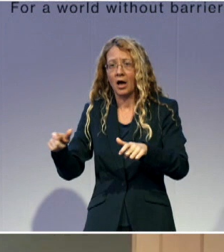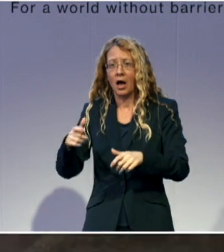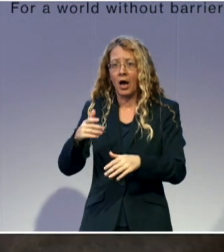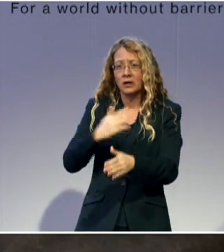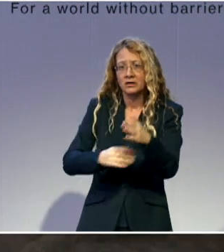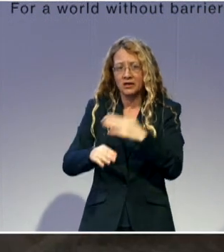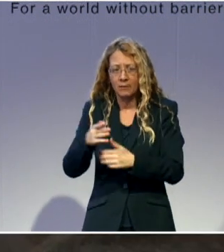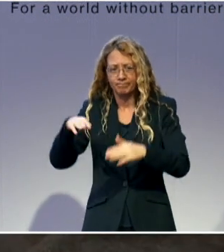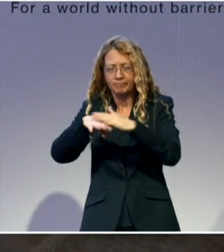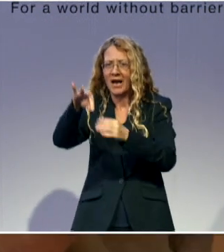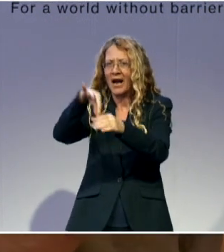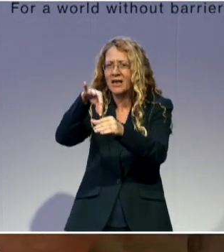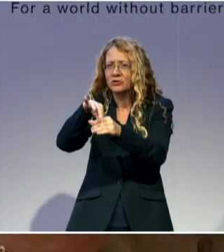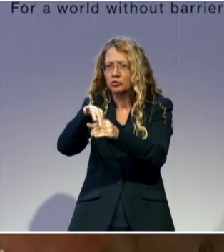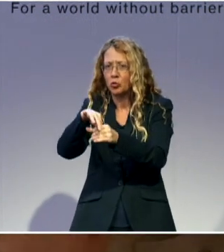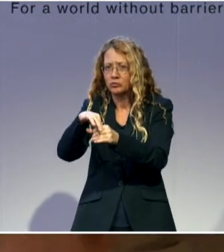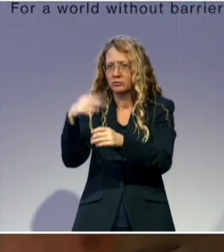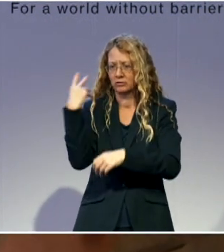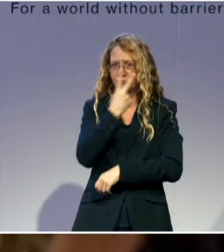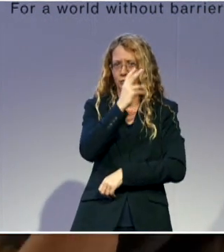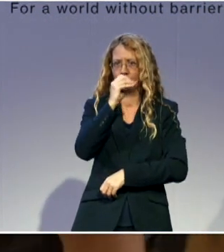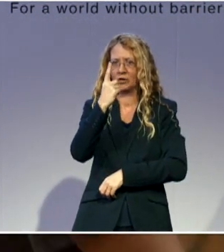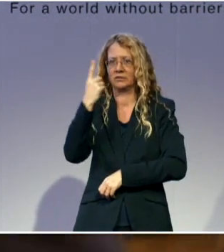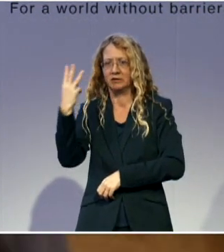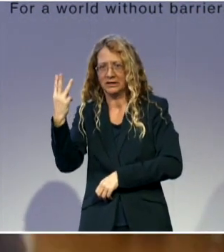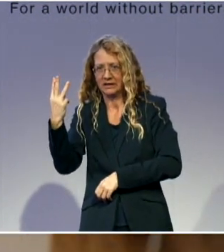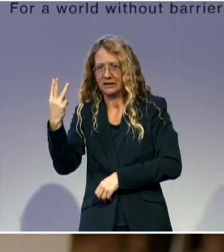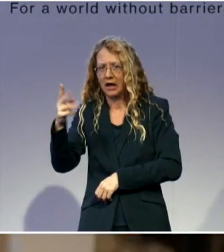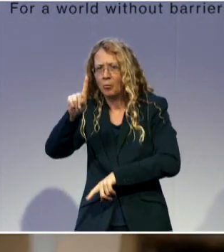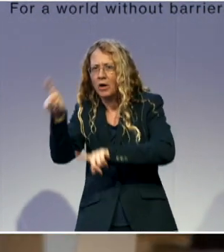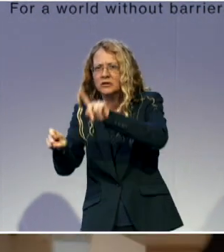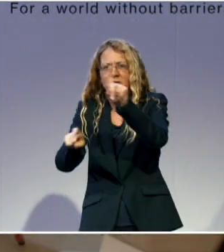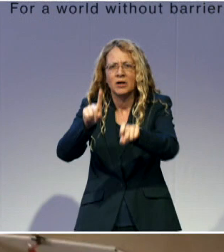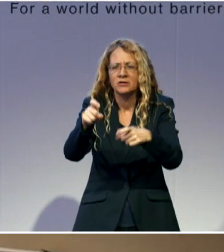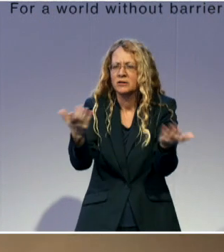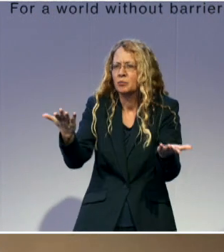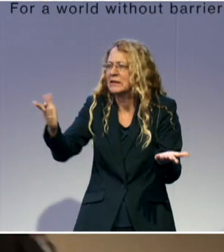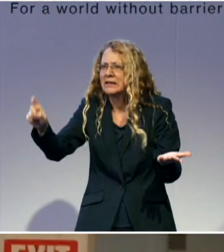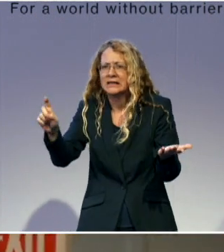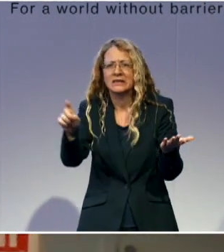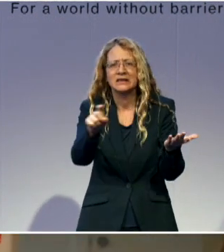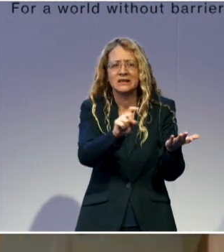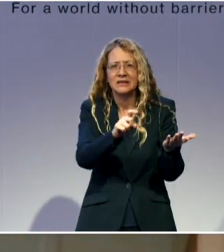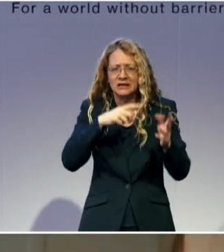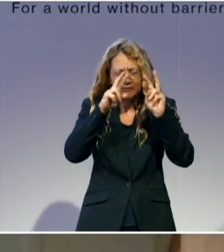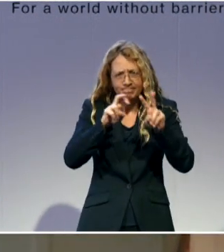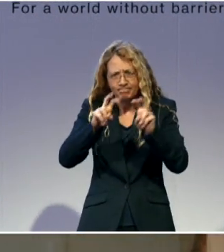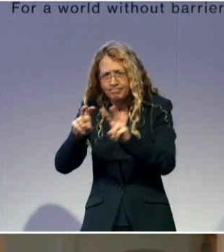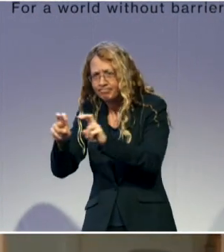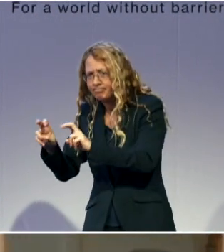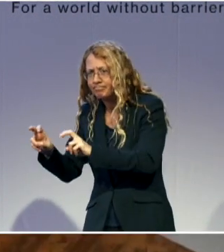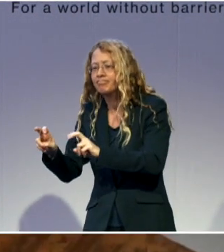in 2013, solutions such as improved polling accessibility and homebound voting were carried